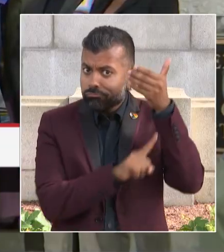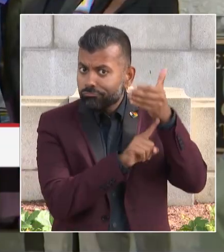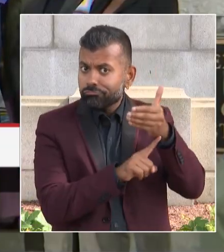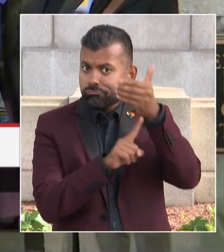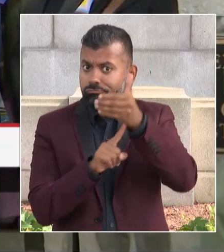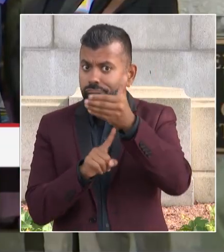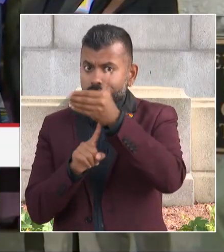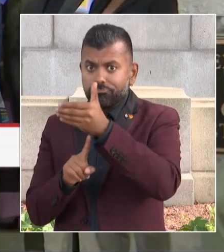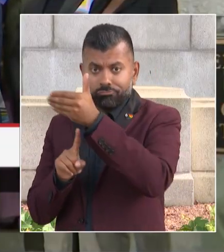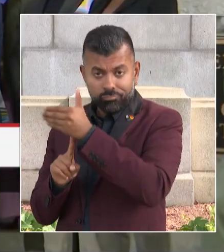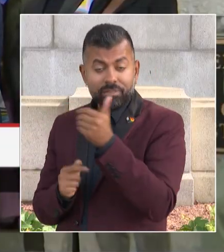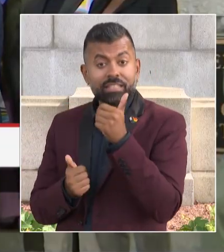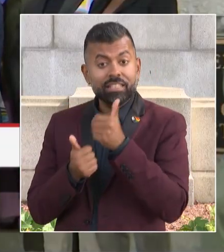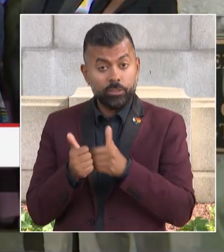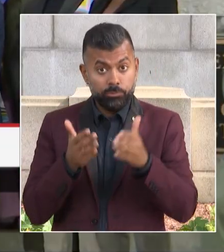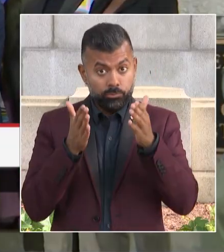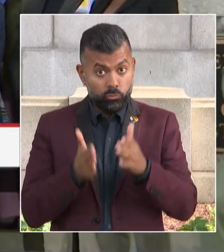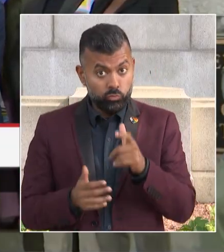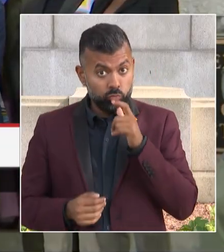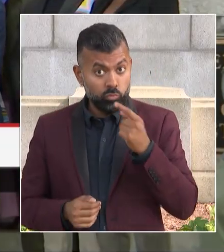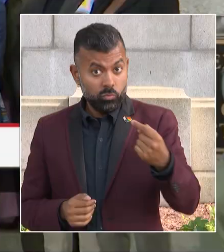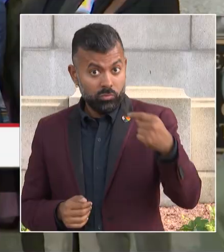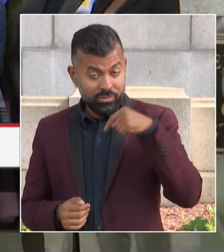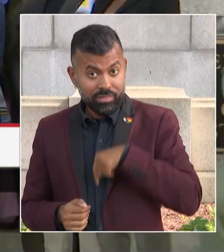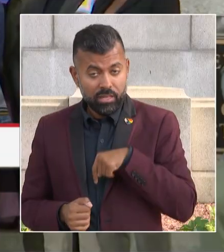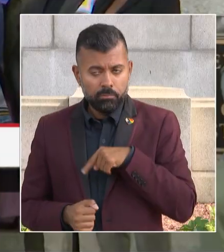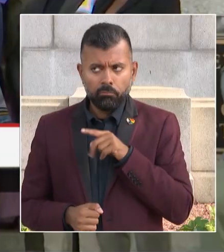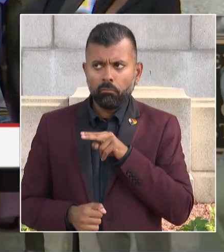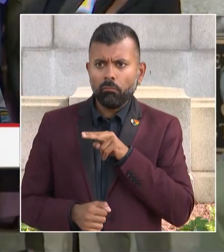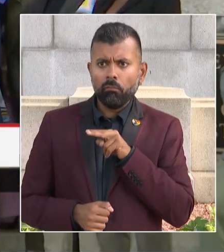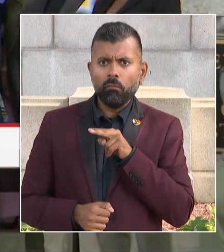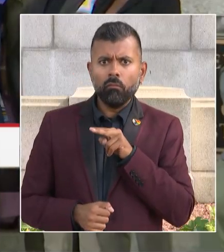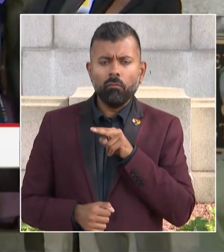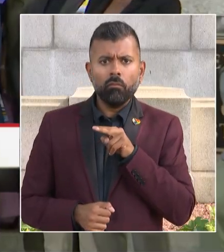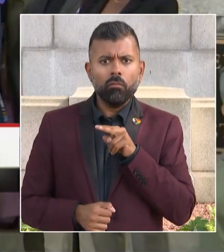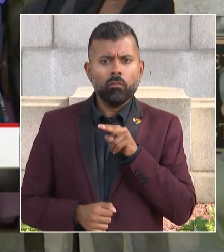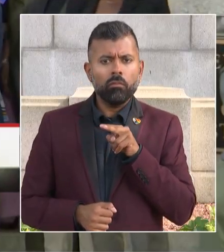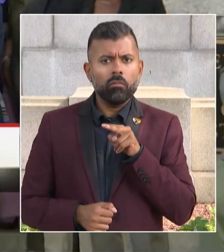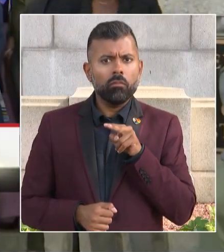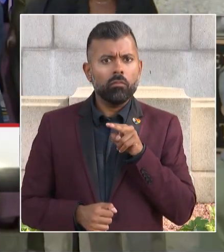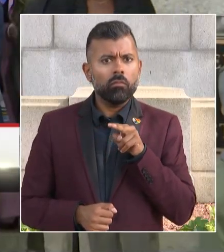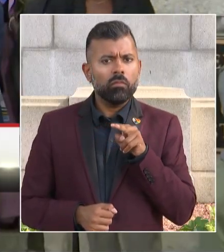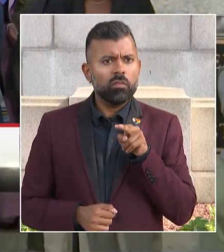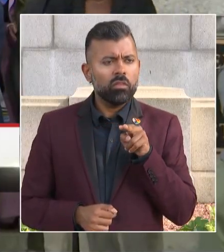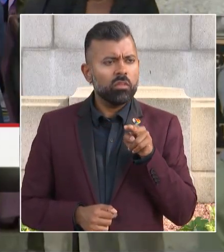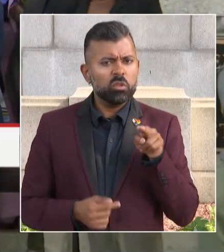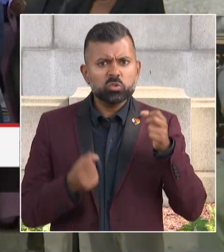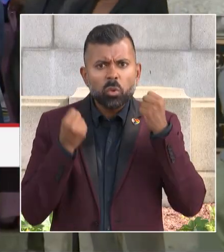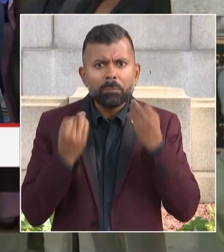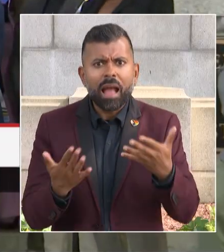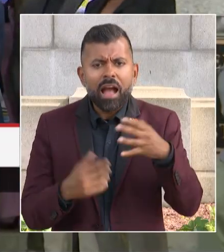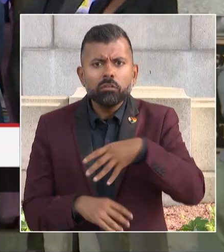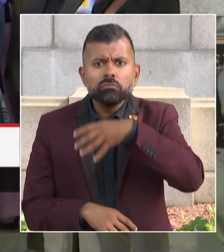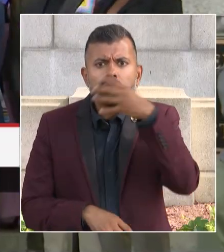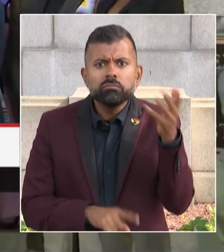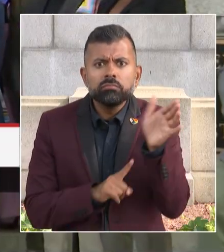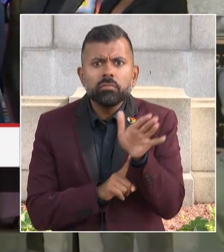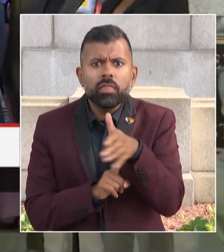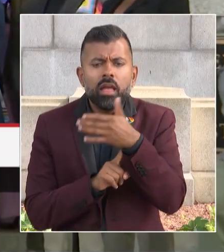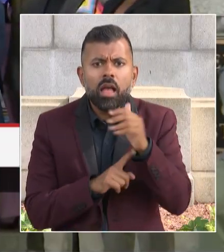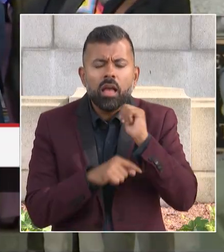event, remarked how welcomed they felt in Washington, D.C., and what a nice